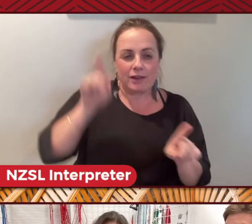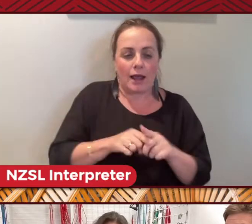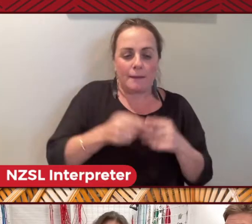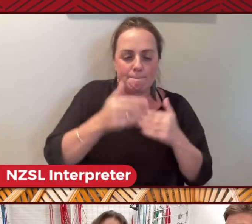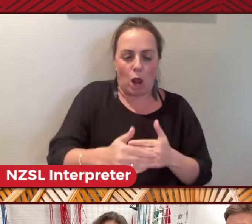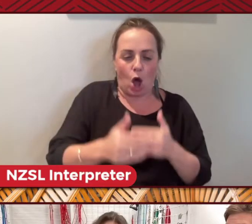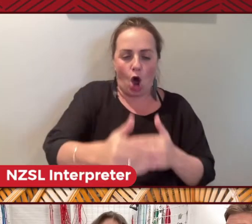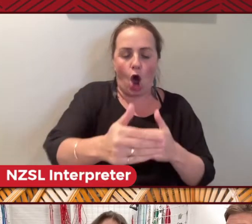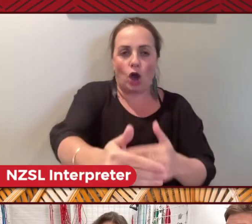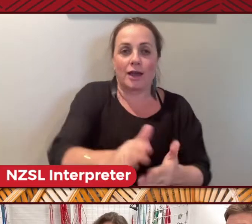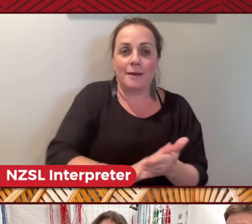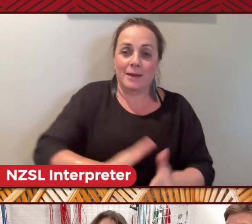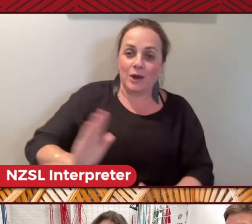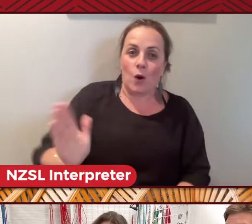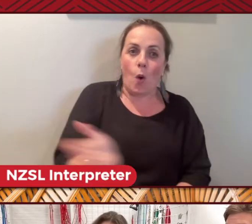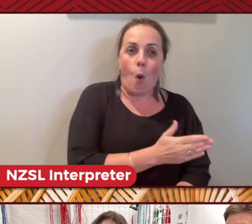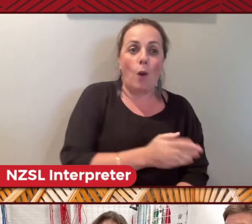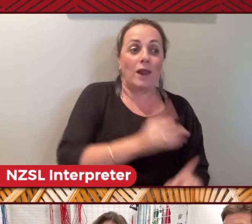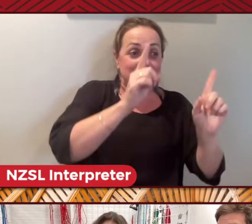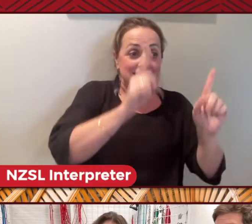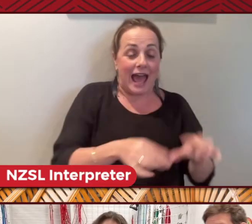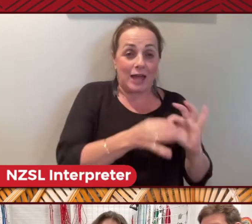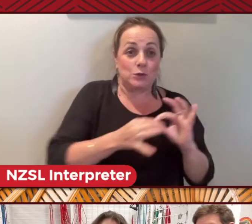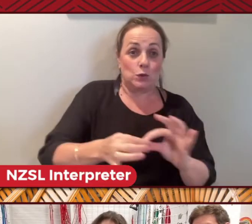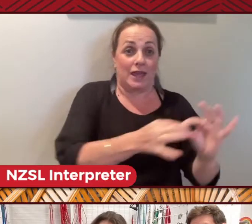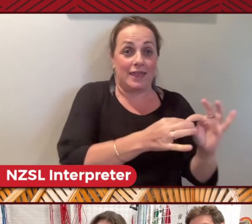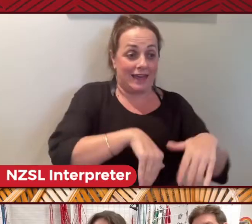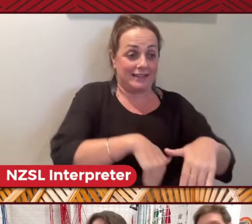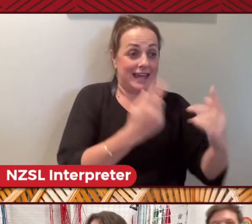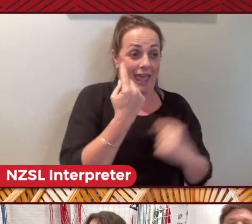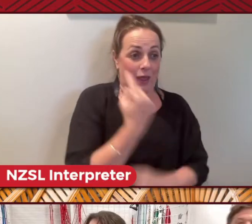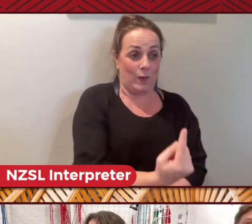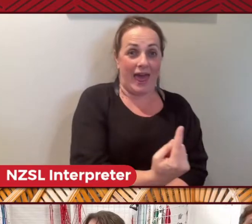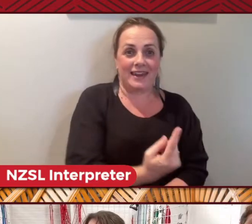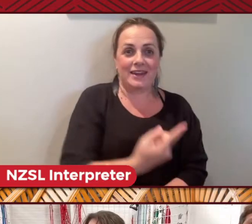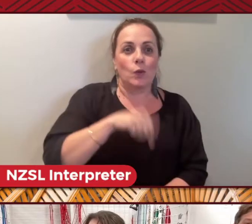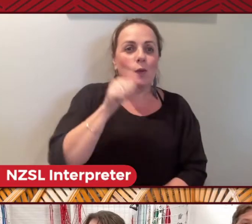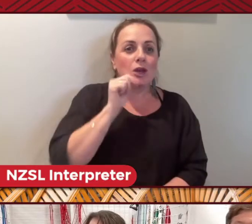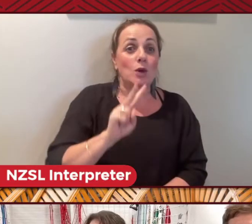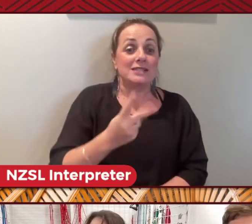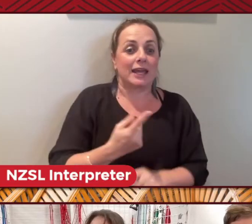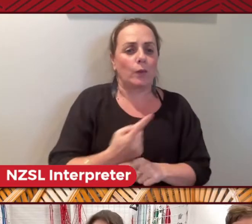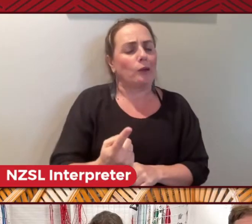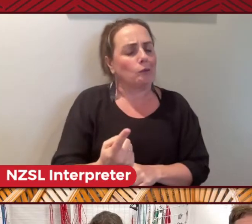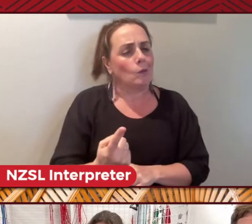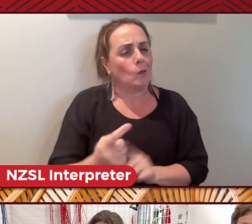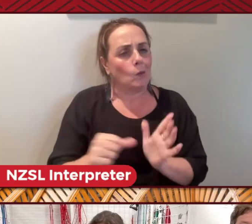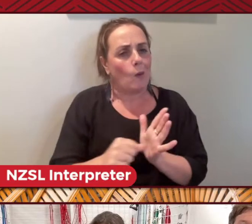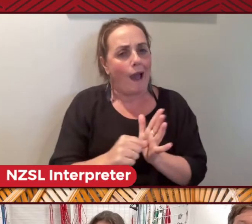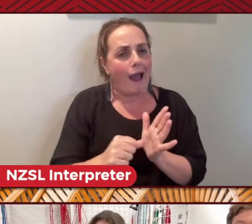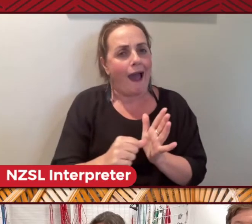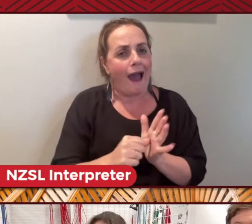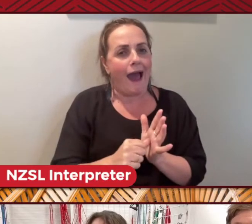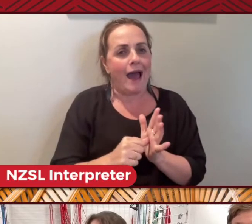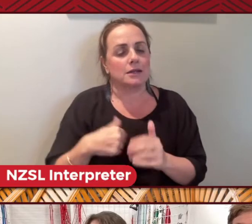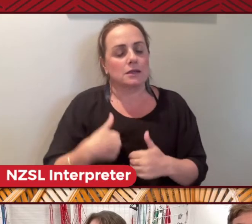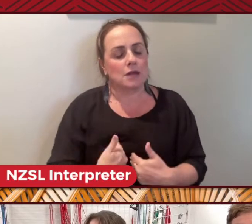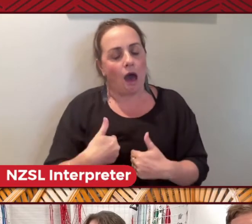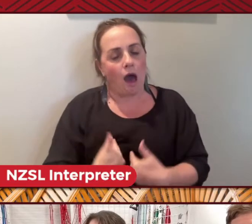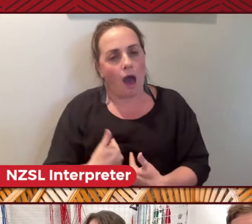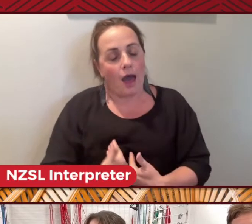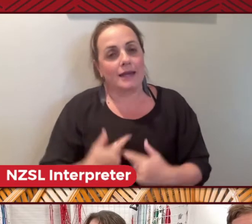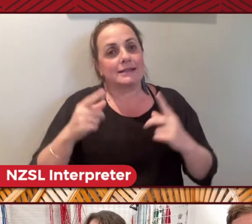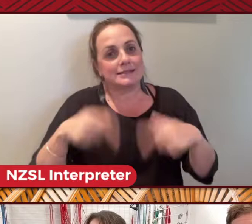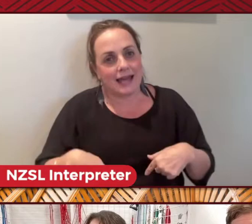so everyone's starting on day one together. We all know that the second week is a little bit harder when fatigue kind of sets in, and they're really kind